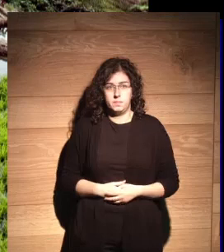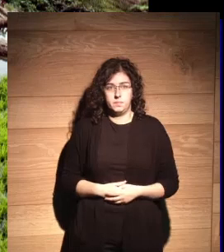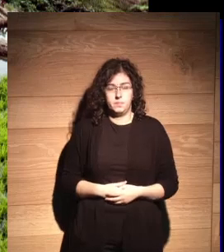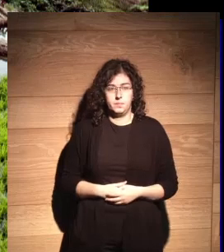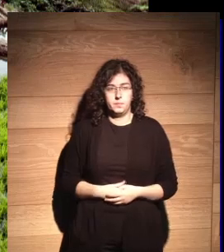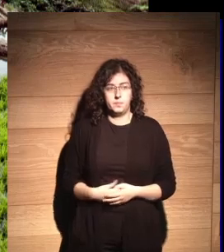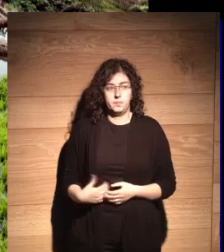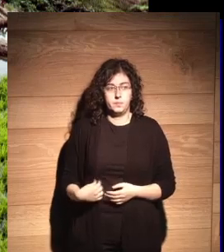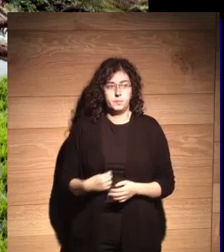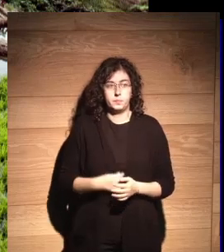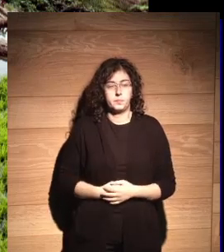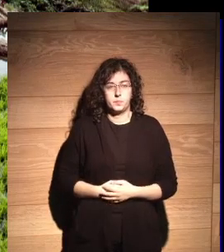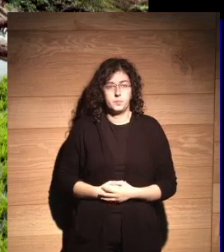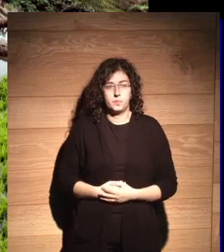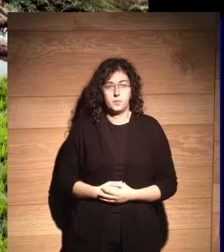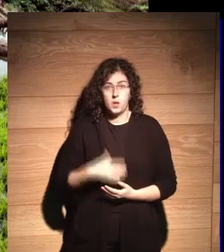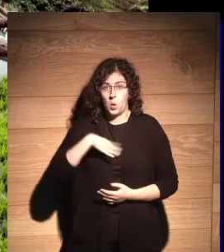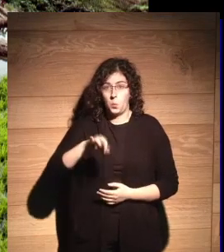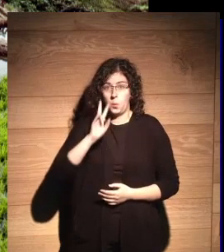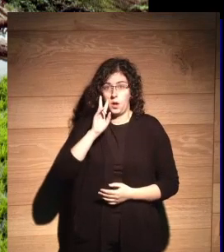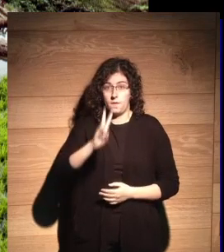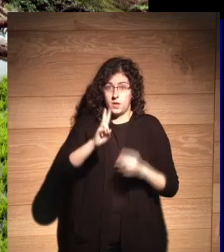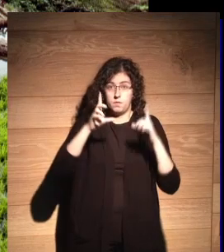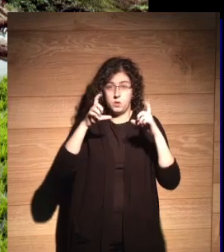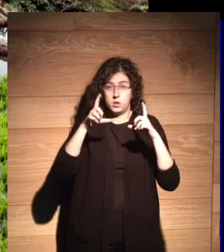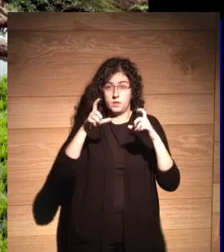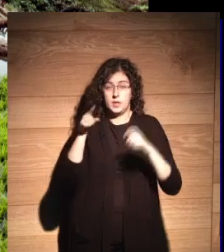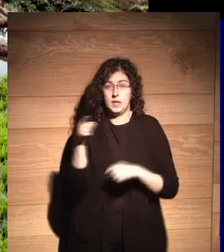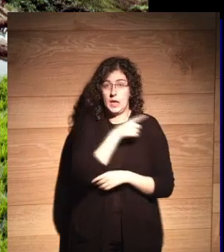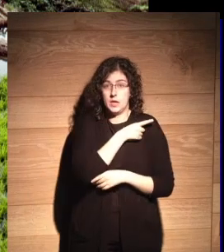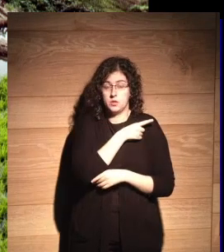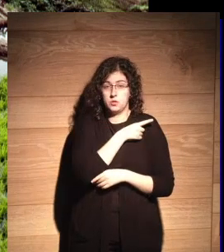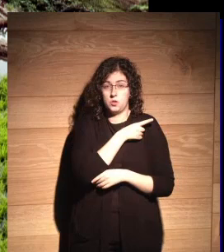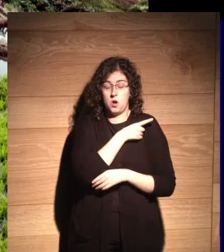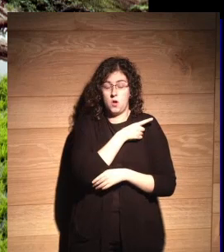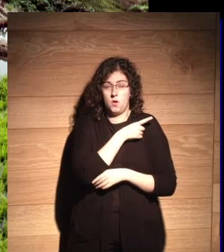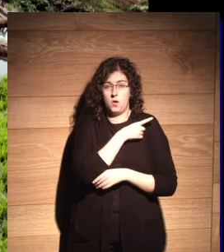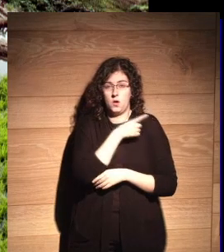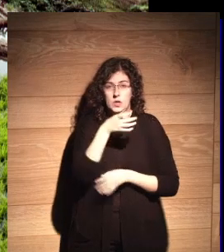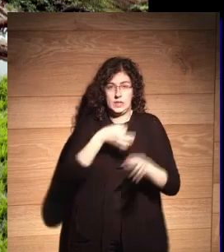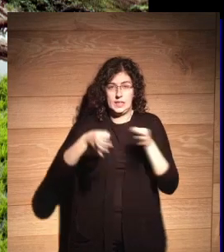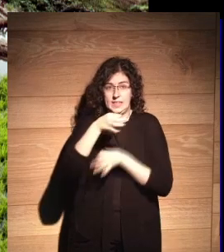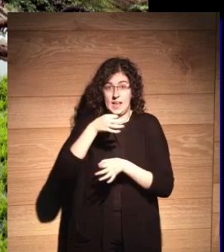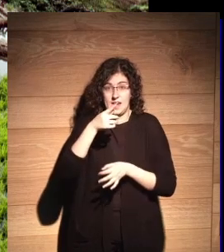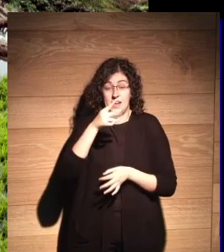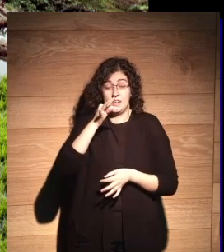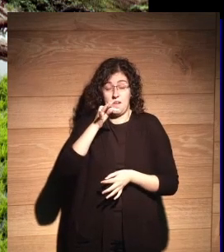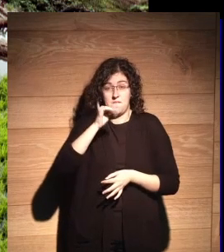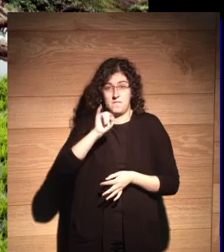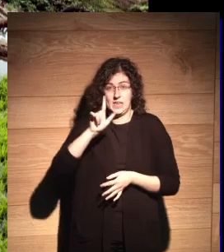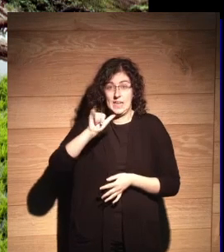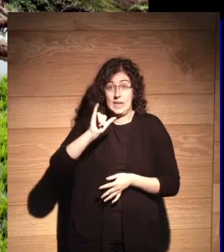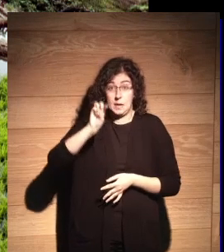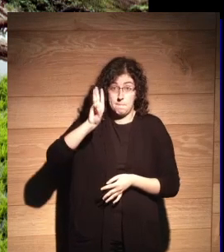look at the pictures and tell me. This is the Philippines. This is amazing. Well, you know, I was in the Philippines, and they have